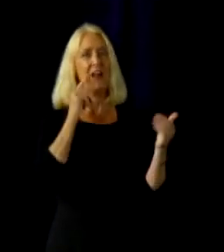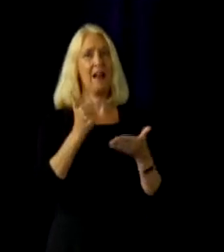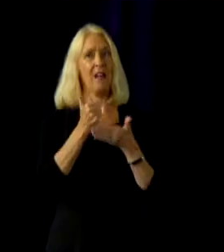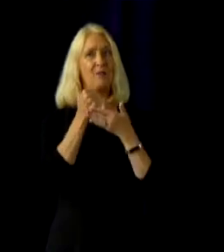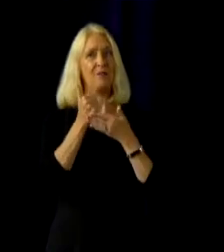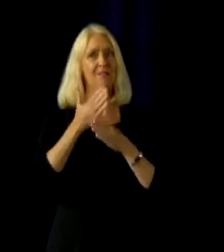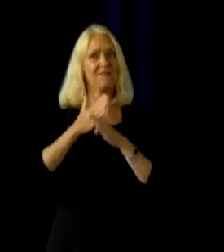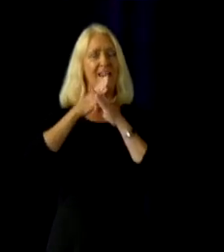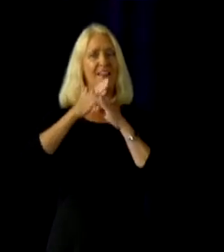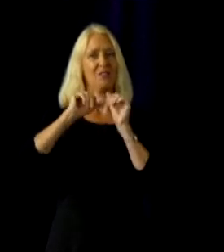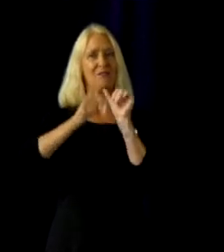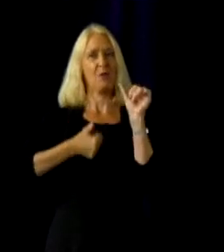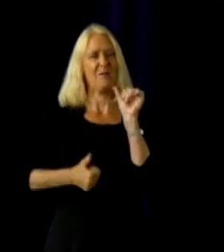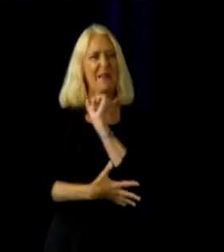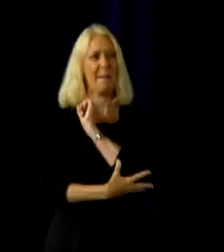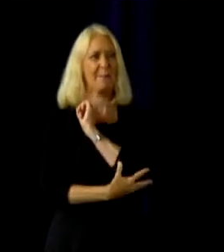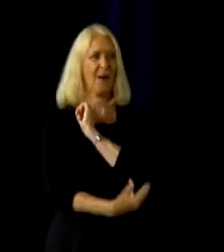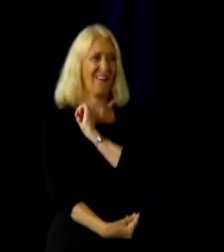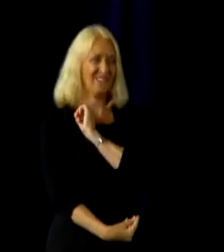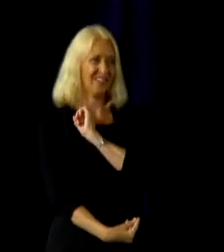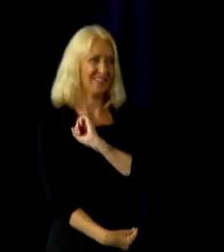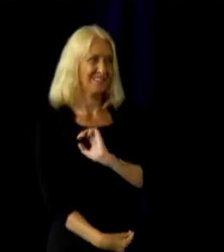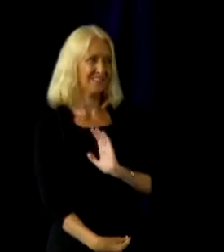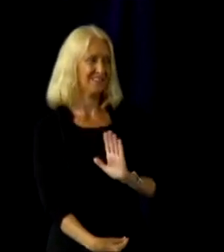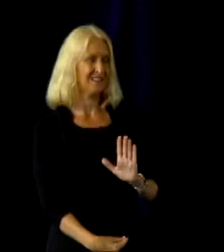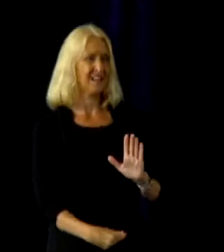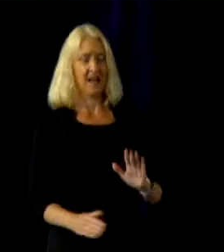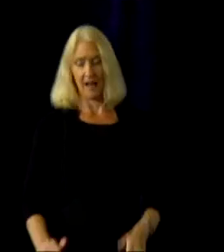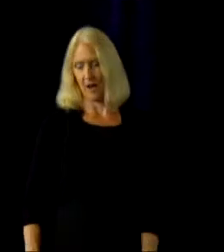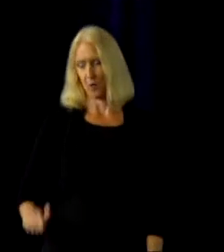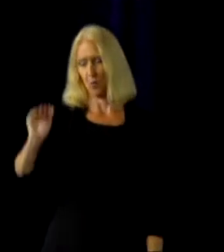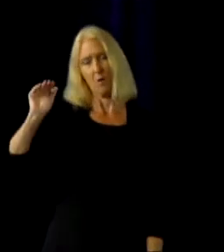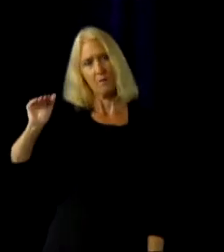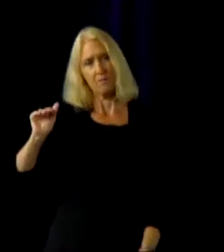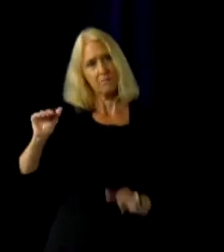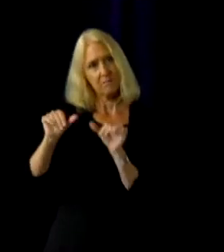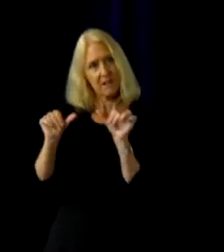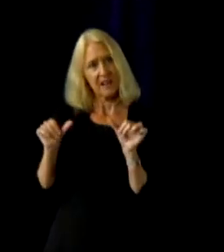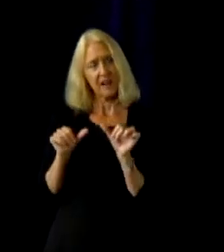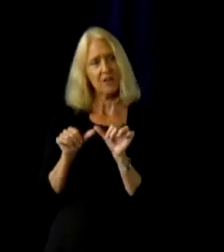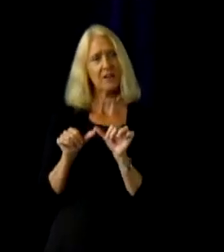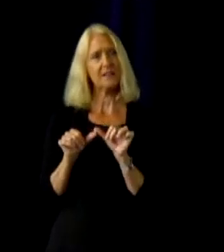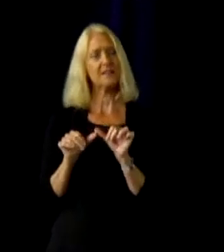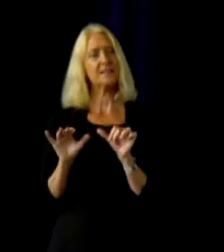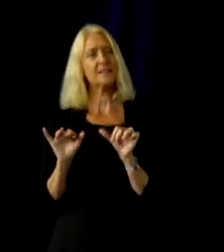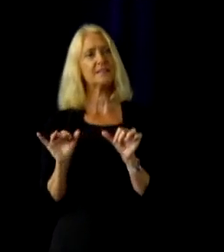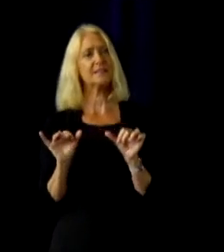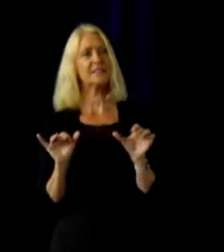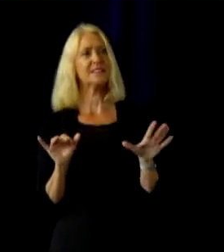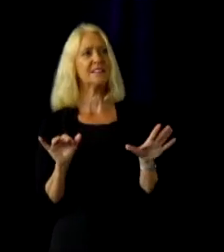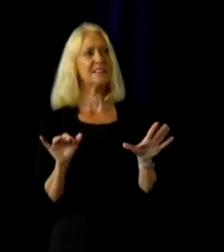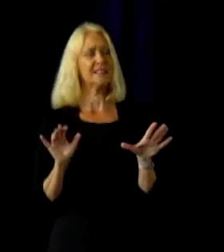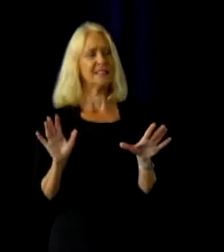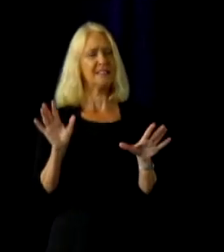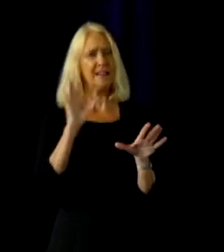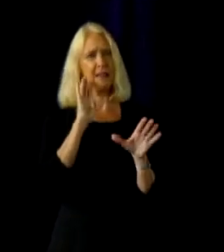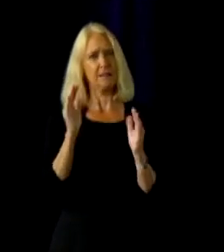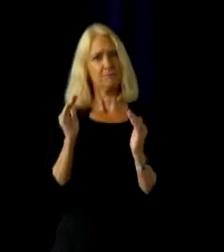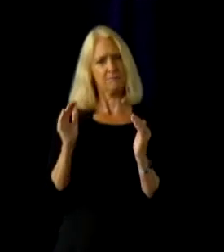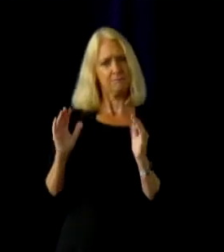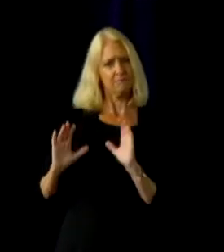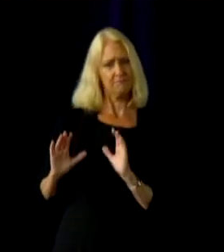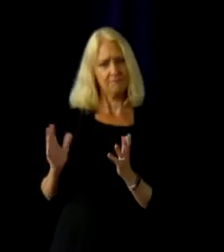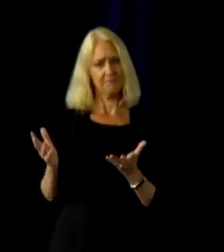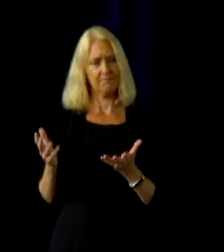So growing up in an area of low socioeconomic class, coming to